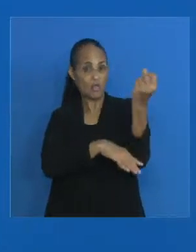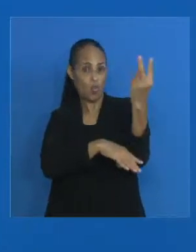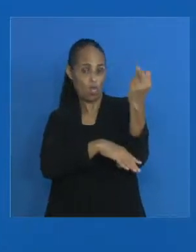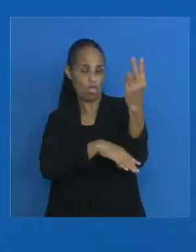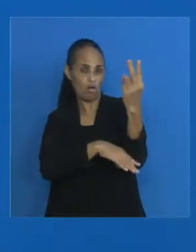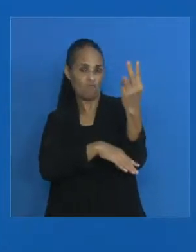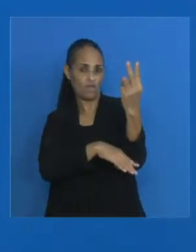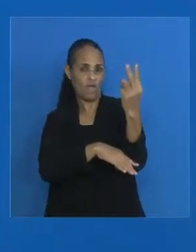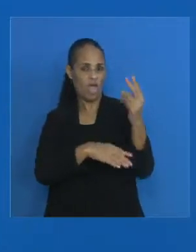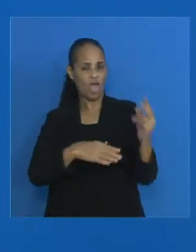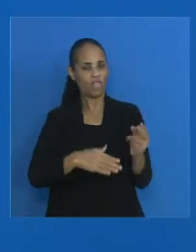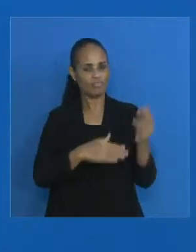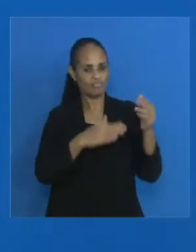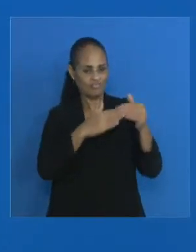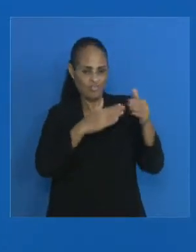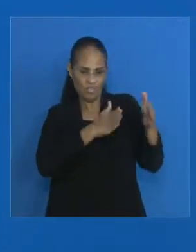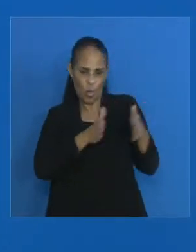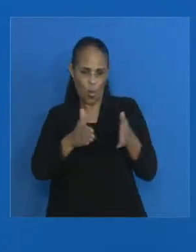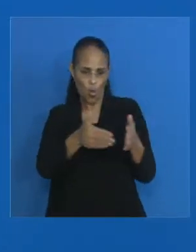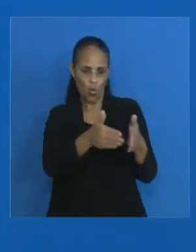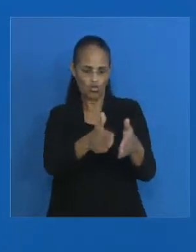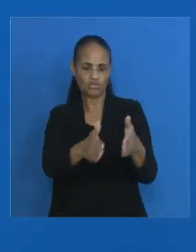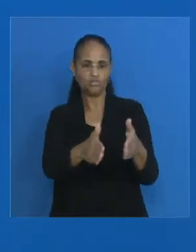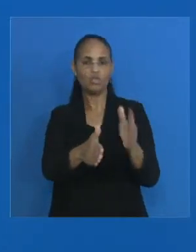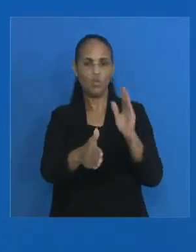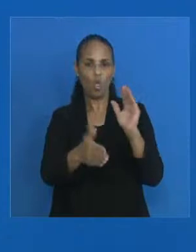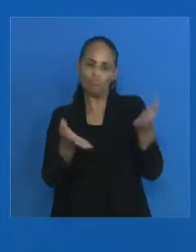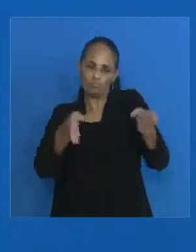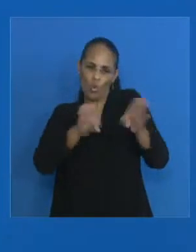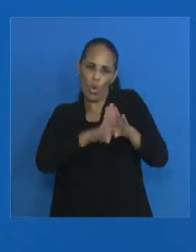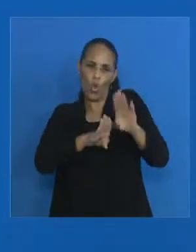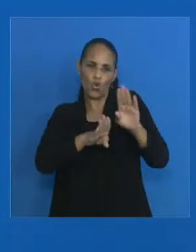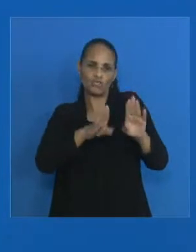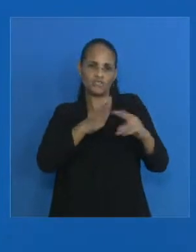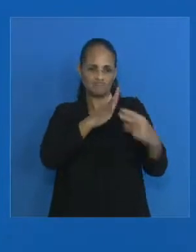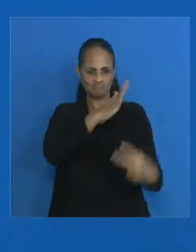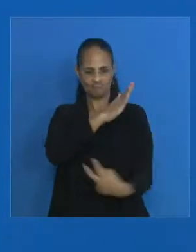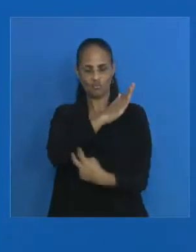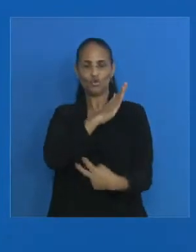The Causeway will close tomorrow, Sunday at 9